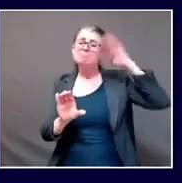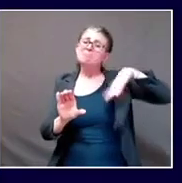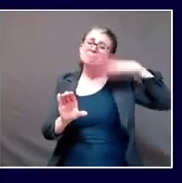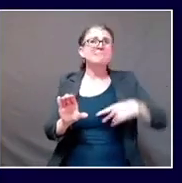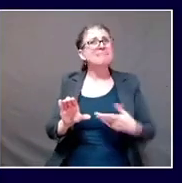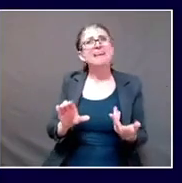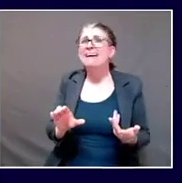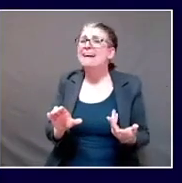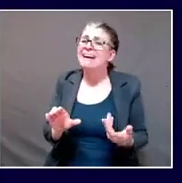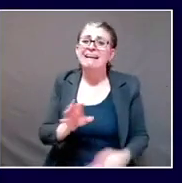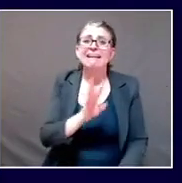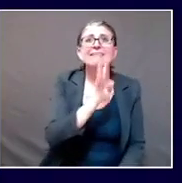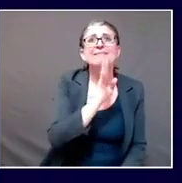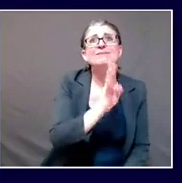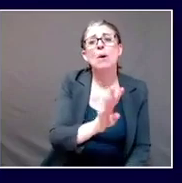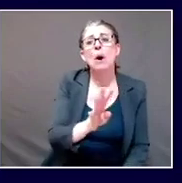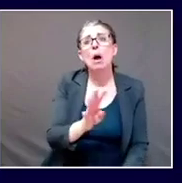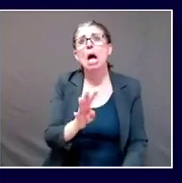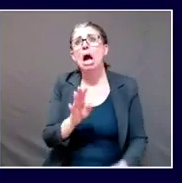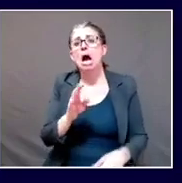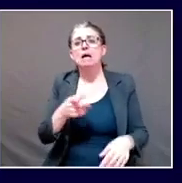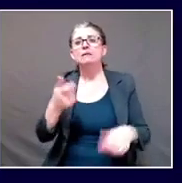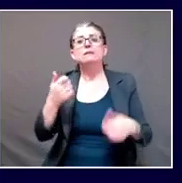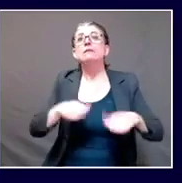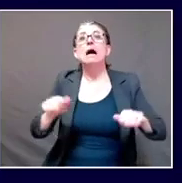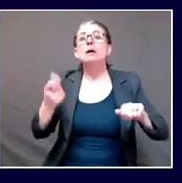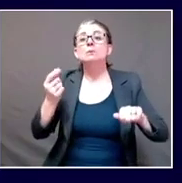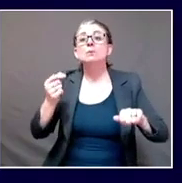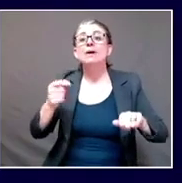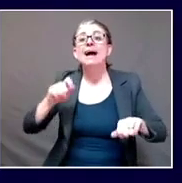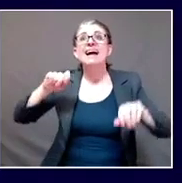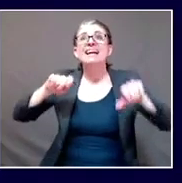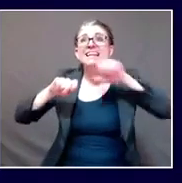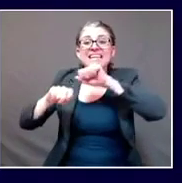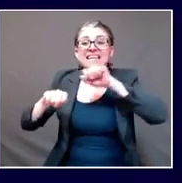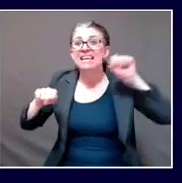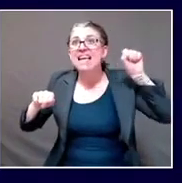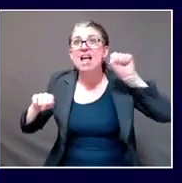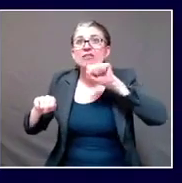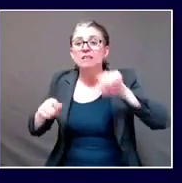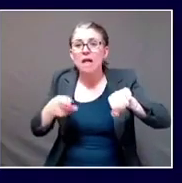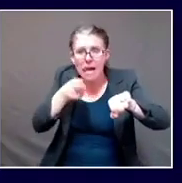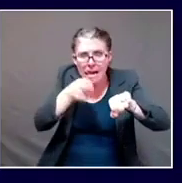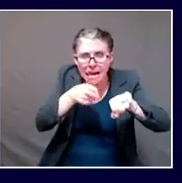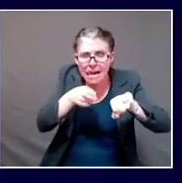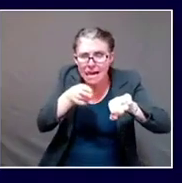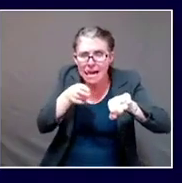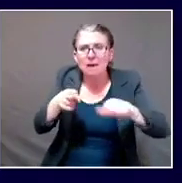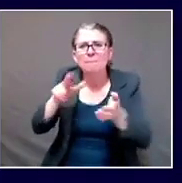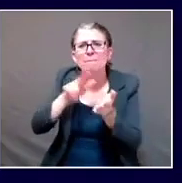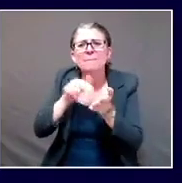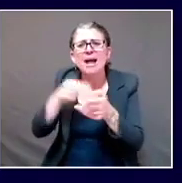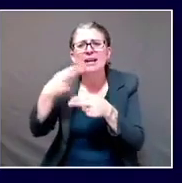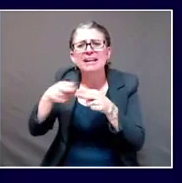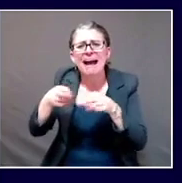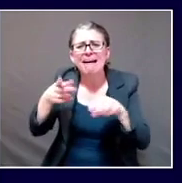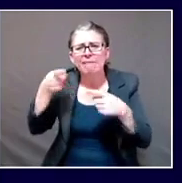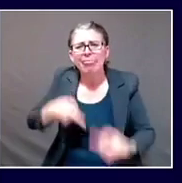with a butter knife, anything like that takes a long time. But we had as much fun, I couldn't give them hugs and kisses.